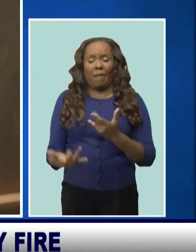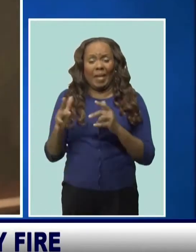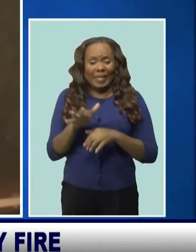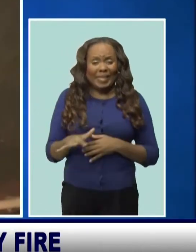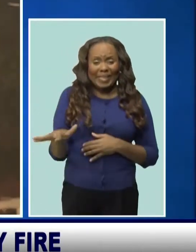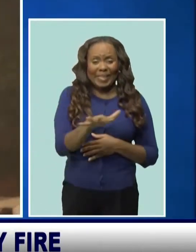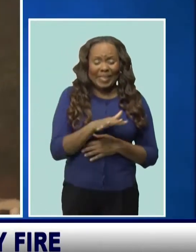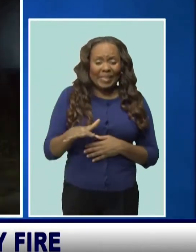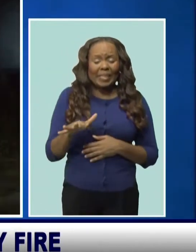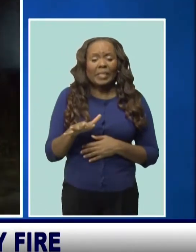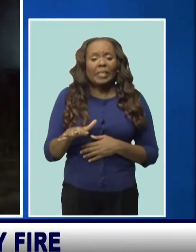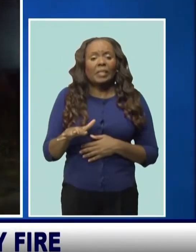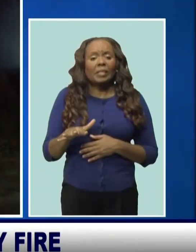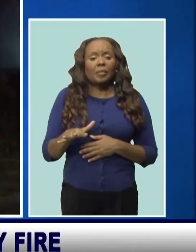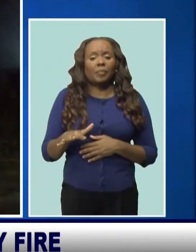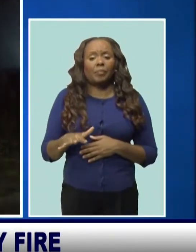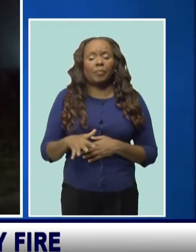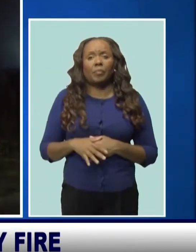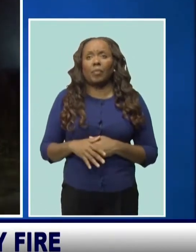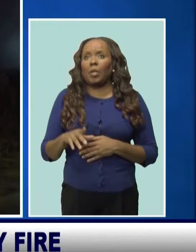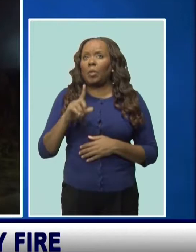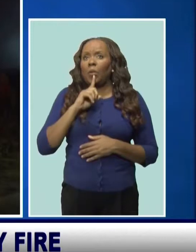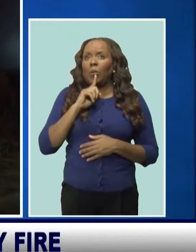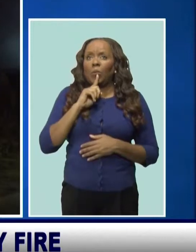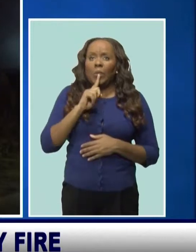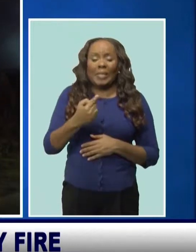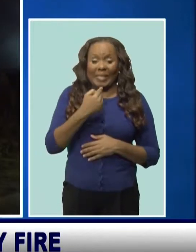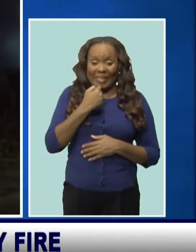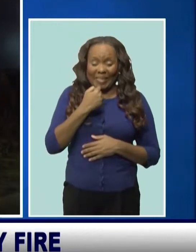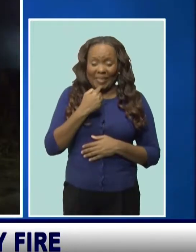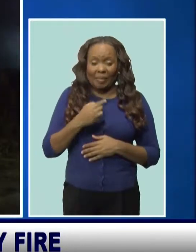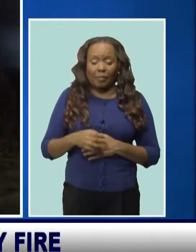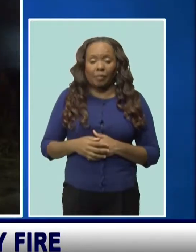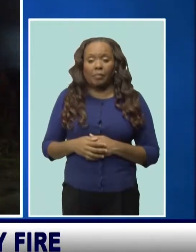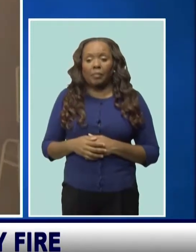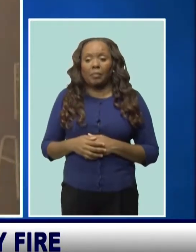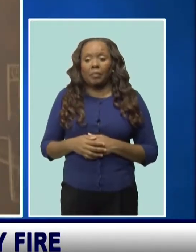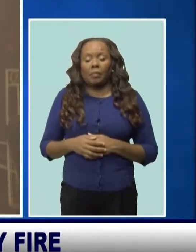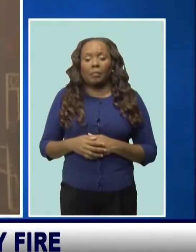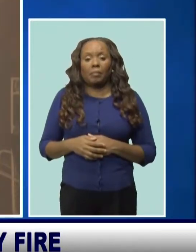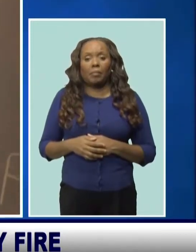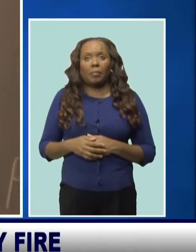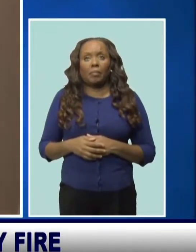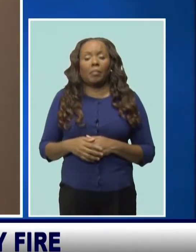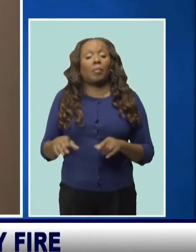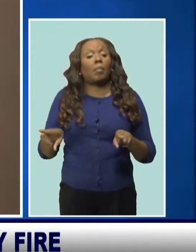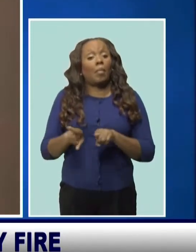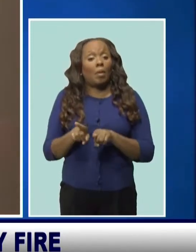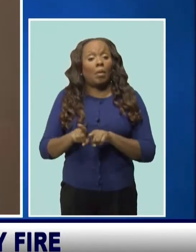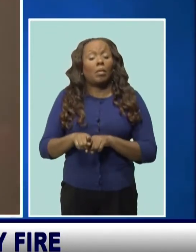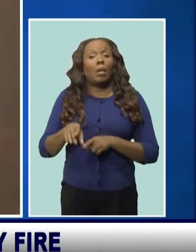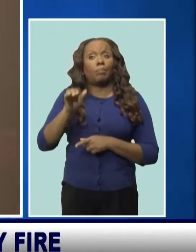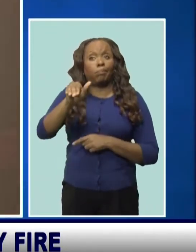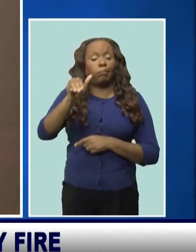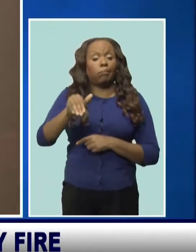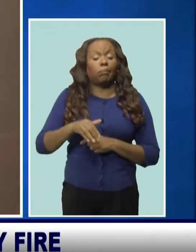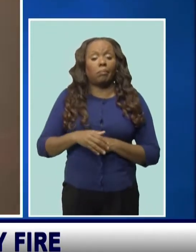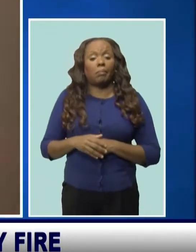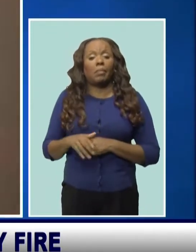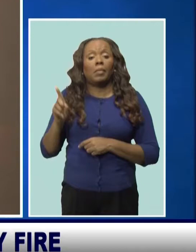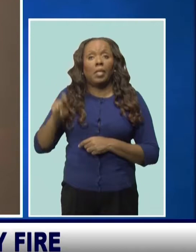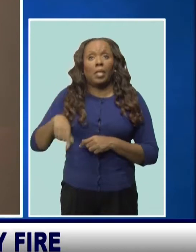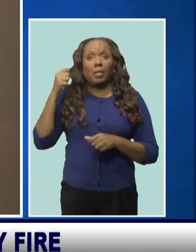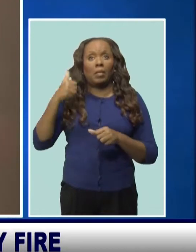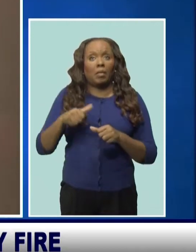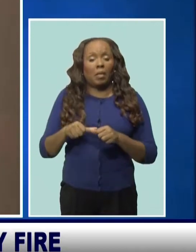do, it was very significant. The acting chief has also reminded residents to be mindful